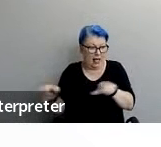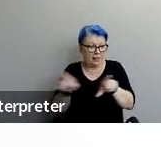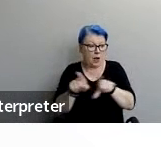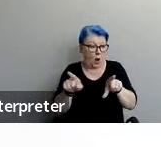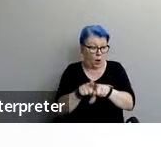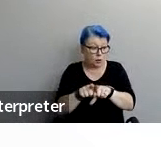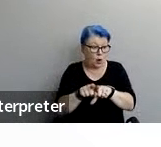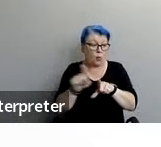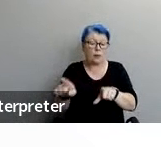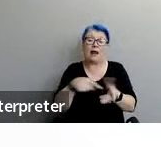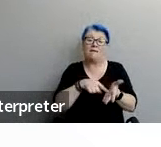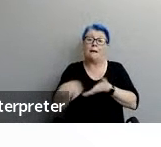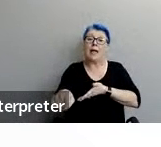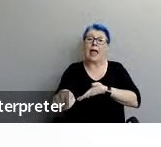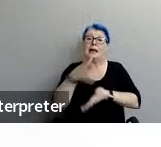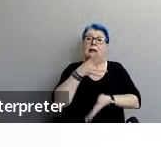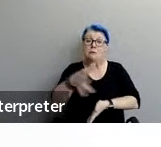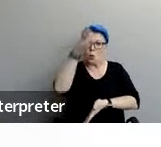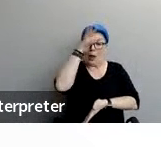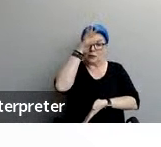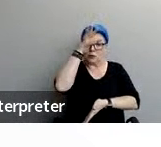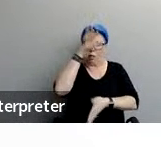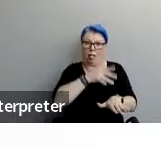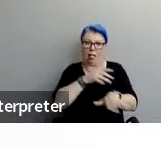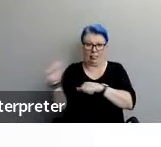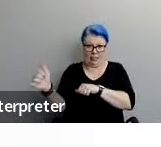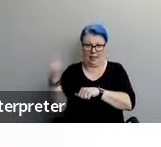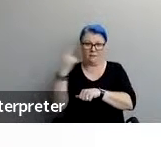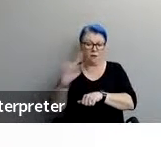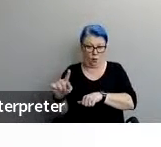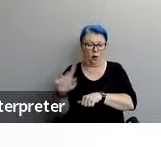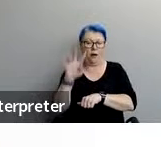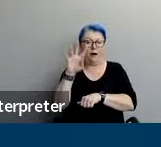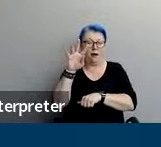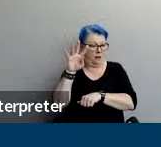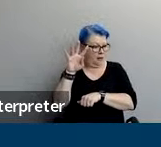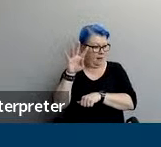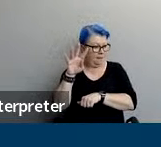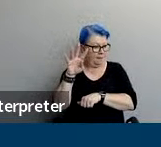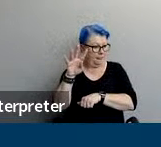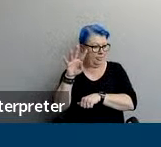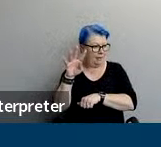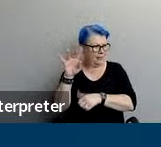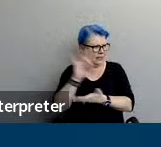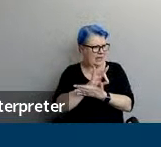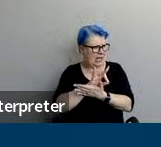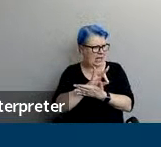chargeable against other accrued leave, which run concurrently with FMLA.